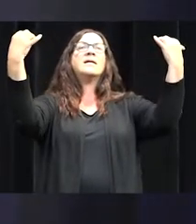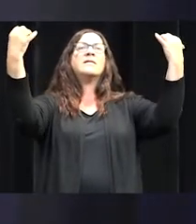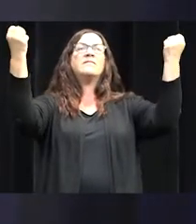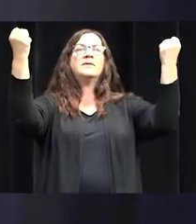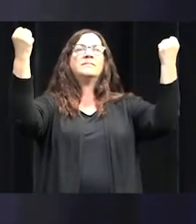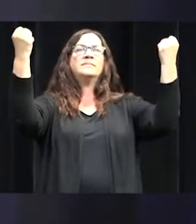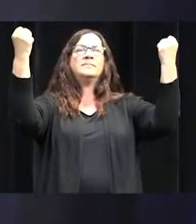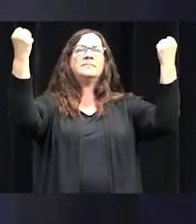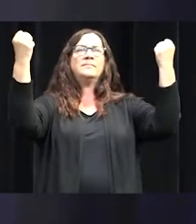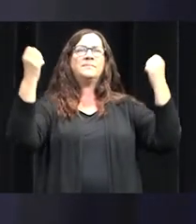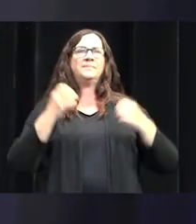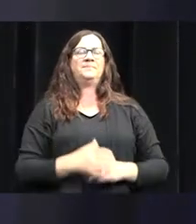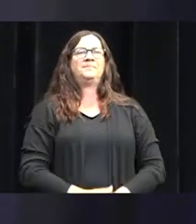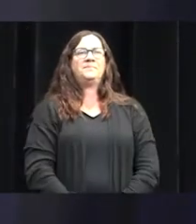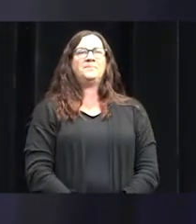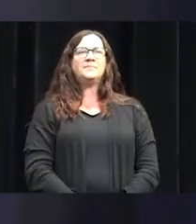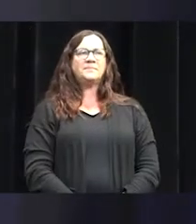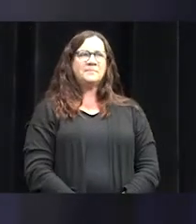brave